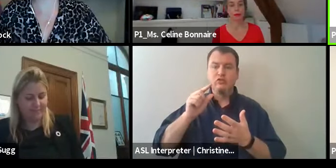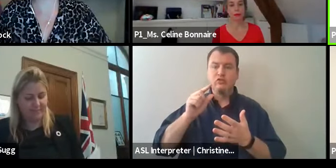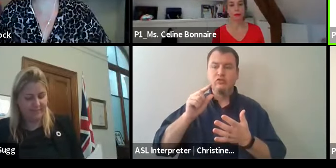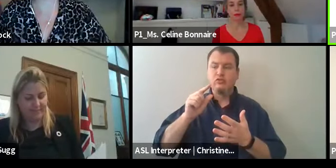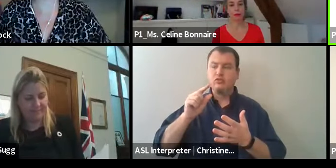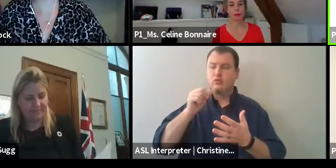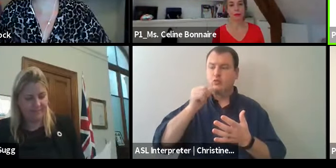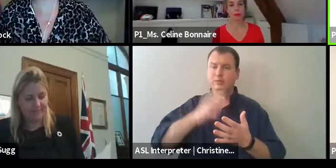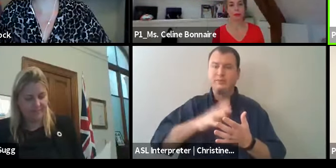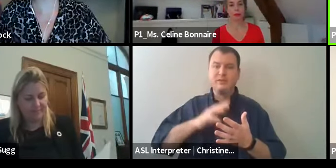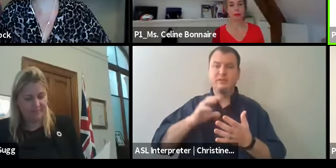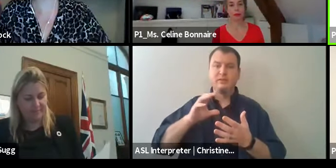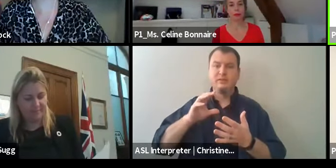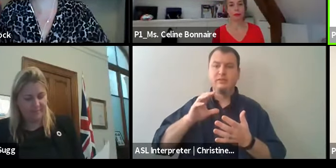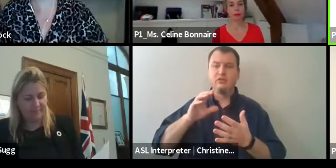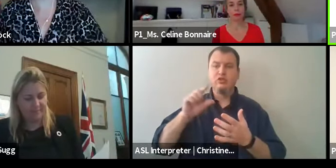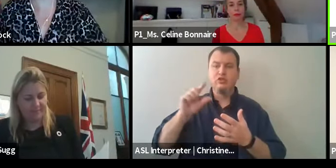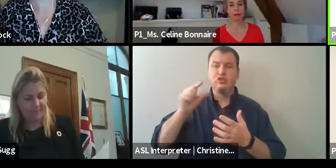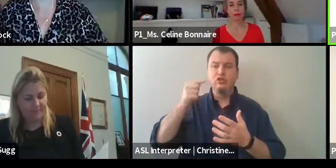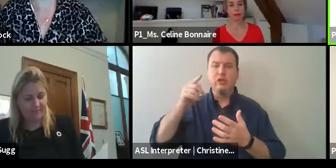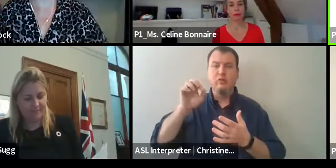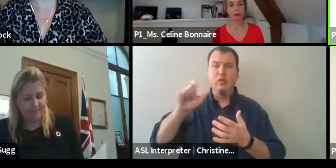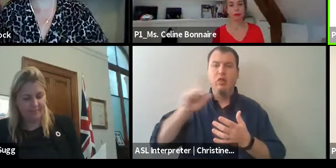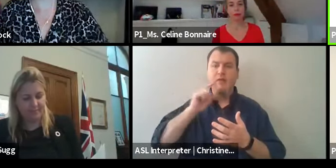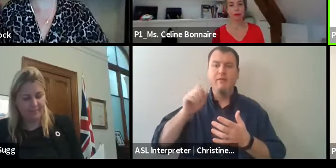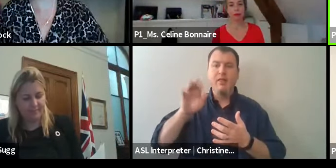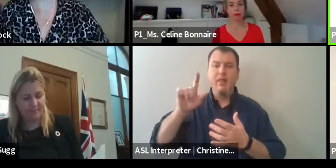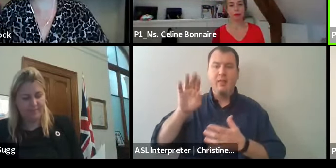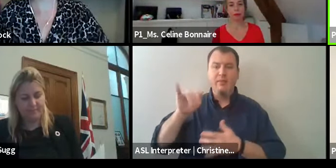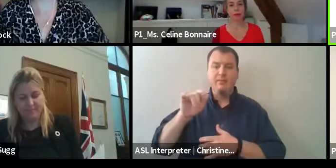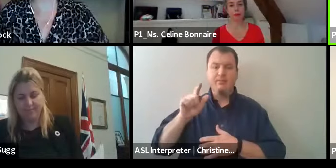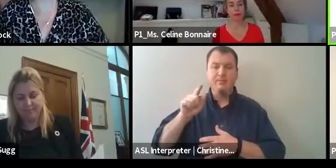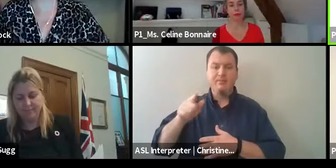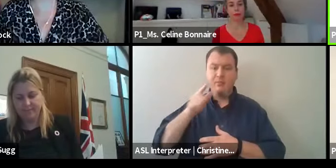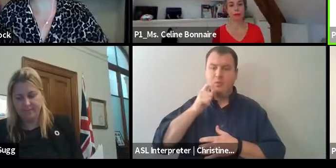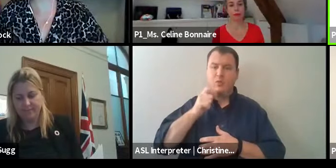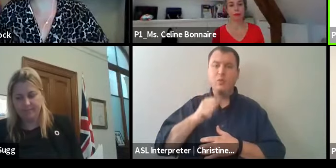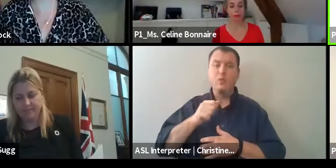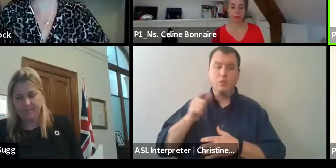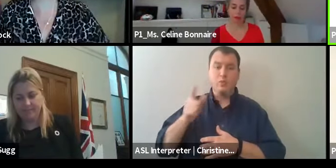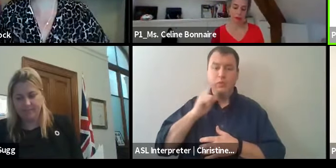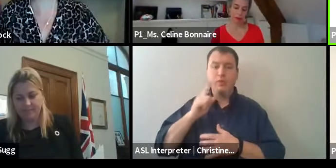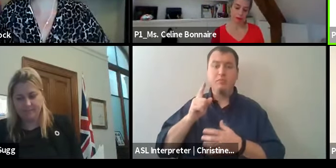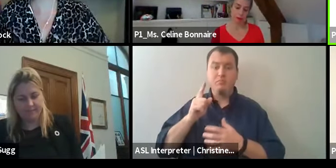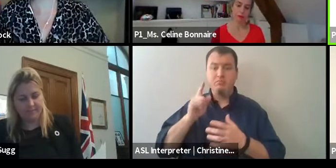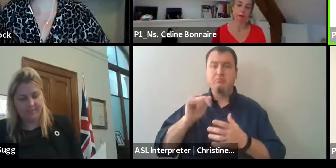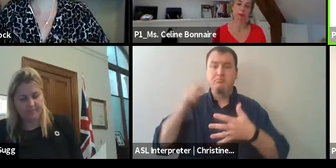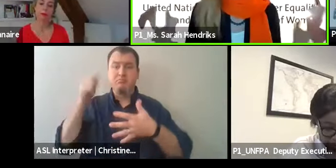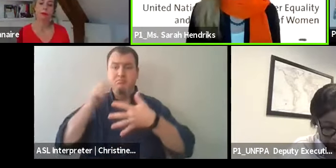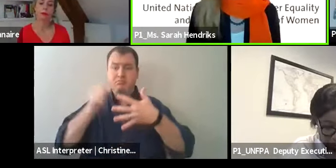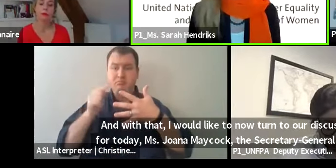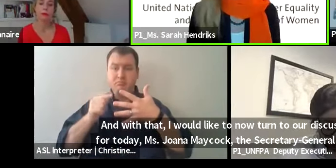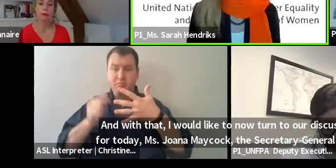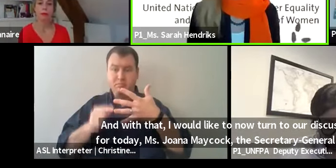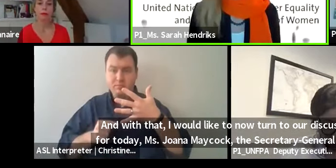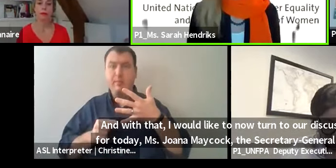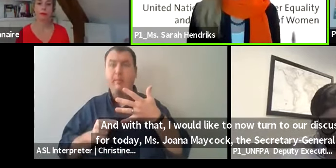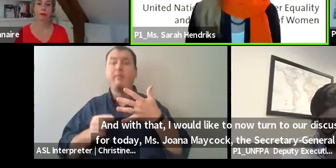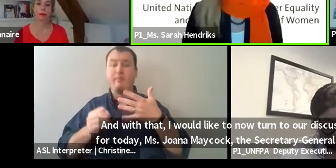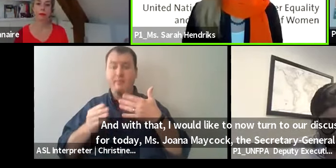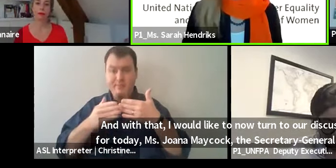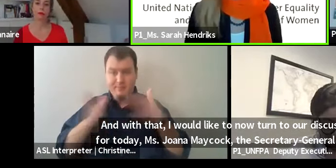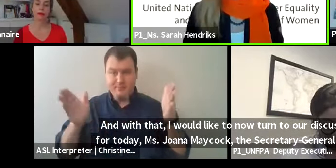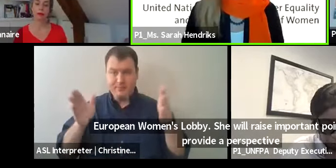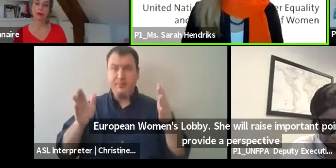will raise important points and provide a perspective of what you have heard from across all our